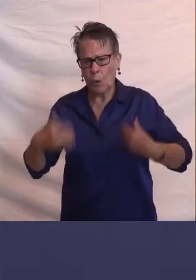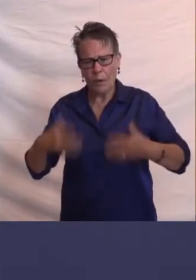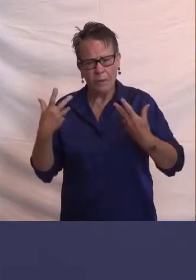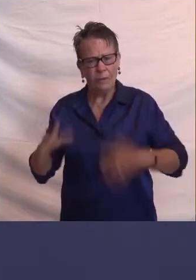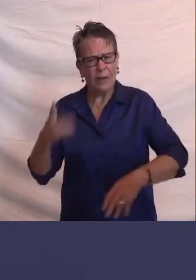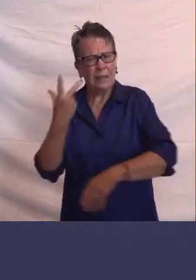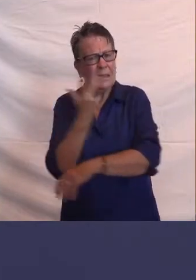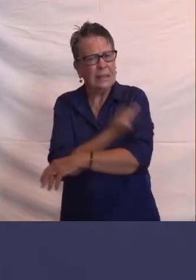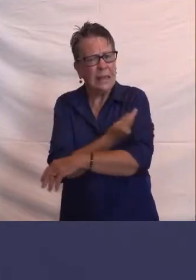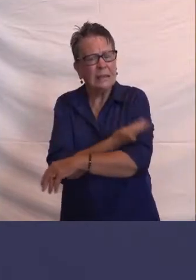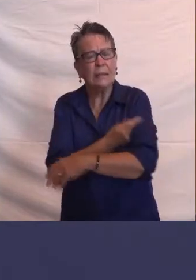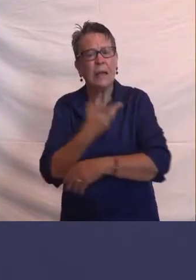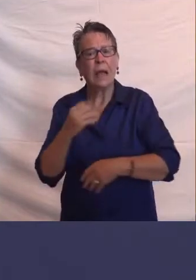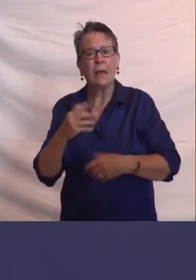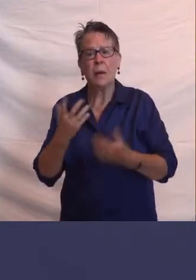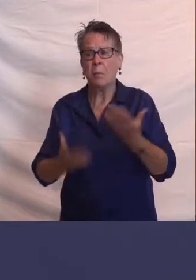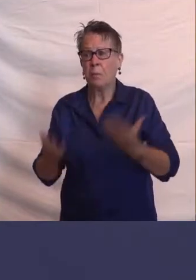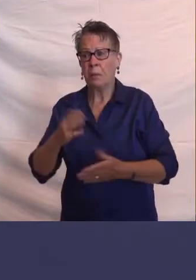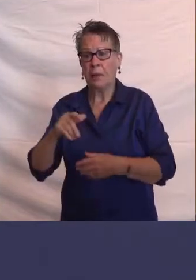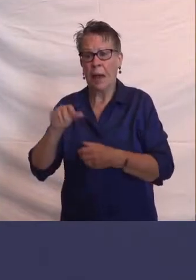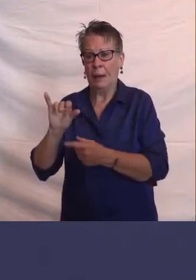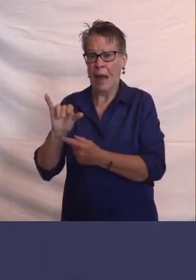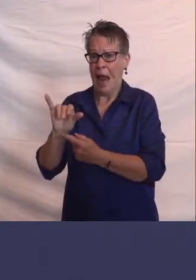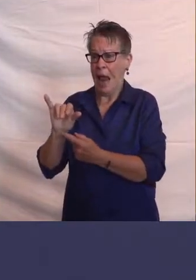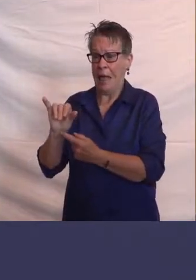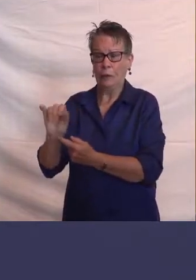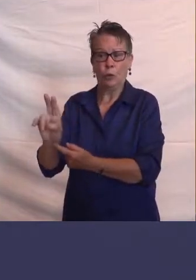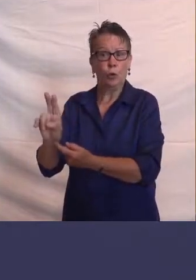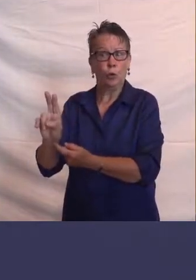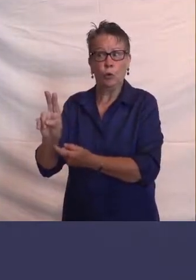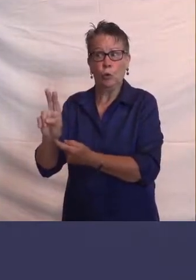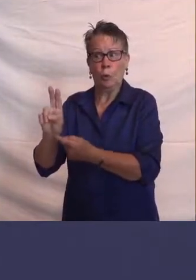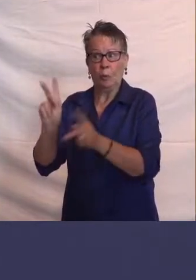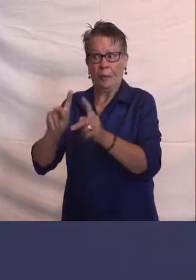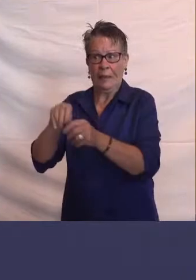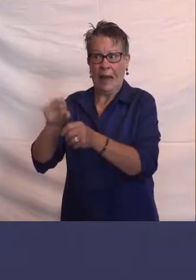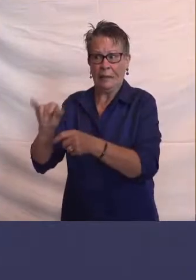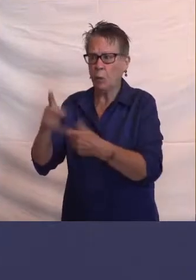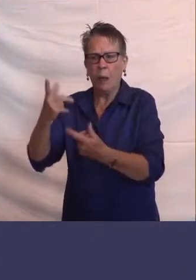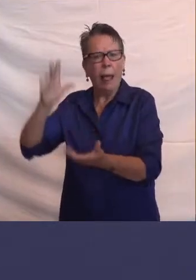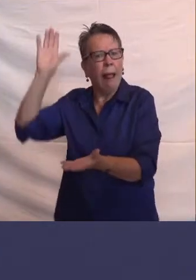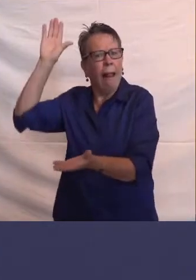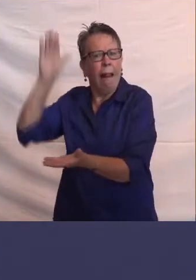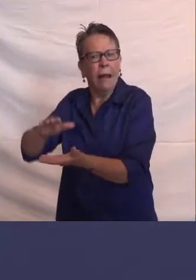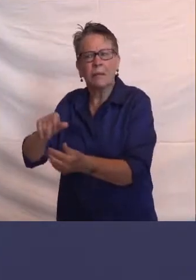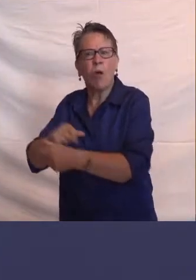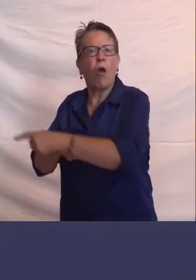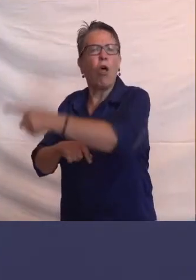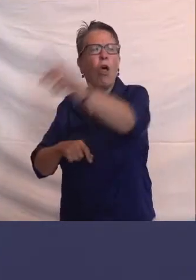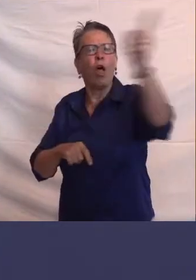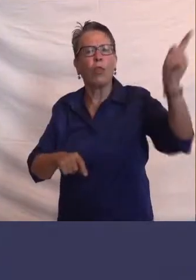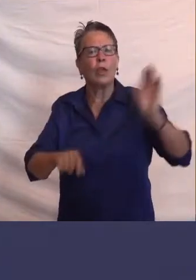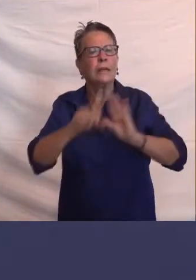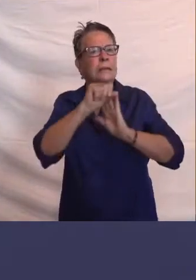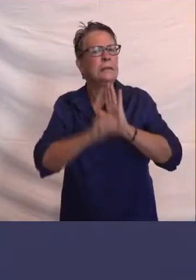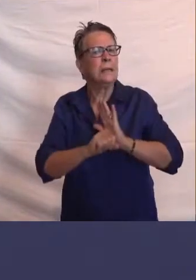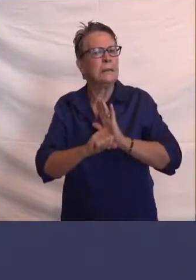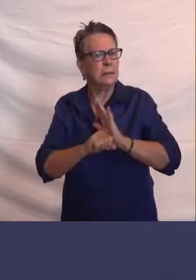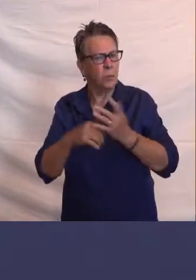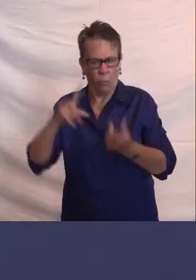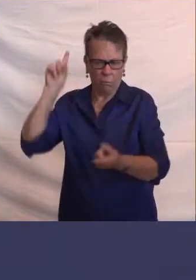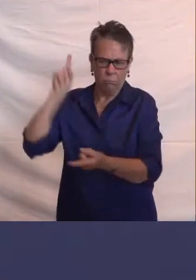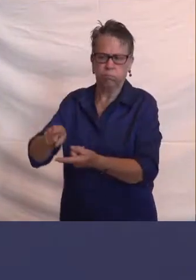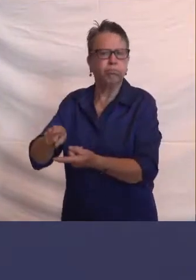of COVID patients of any state in America. Those are 2 facts, and we'll just leave it at that. Good afternoon. Good afternoon,